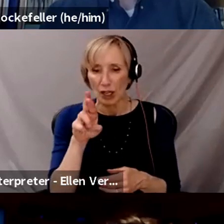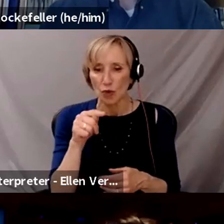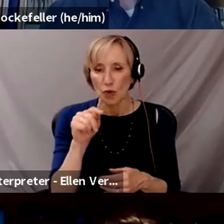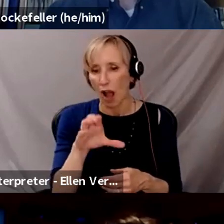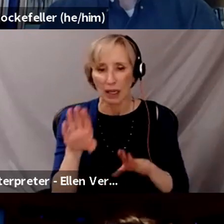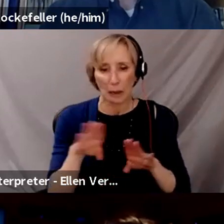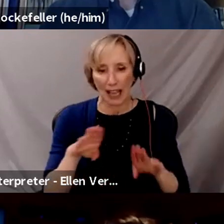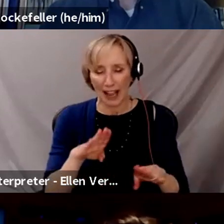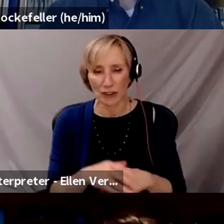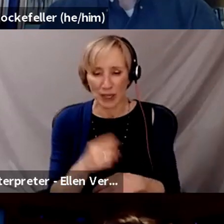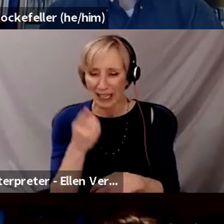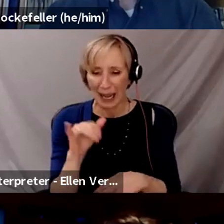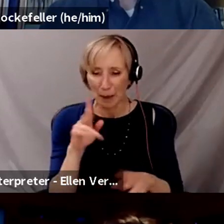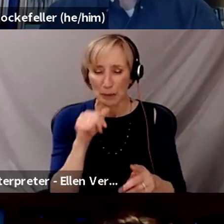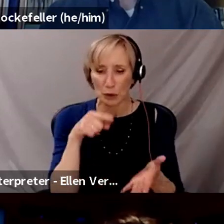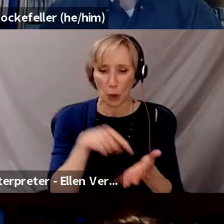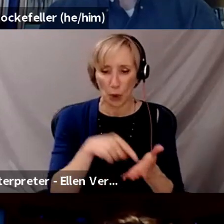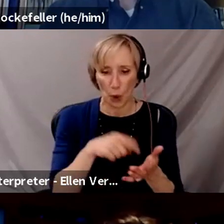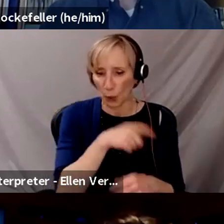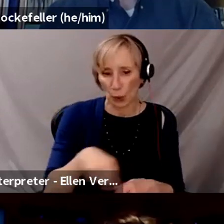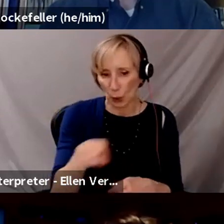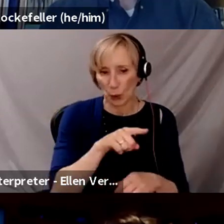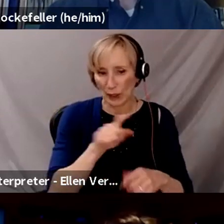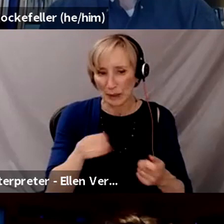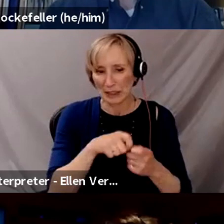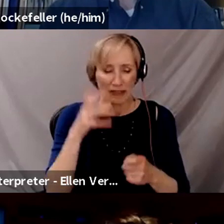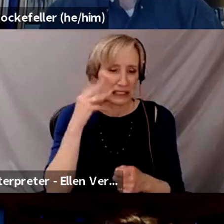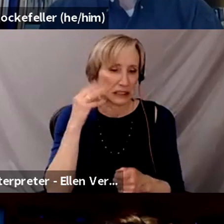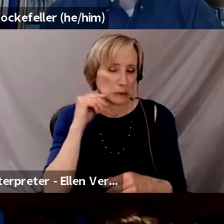Gay people do not owe you,